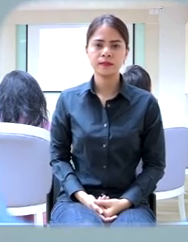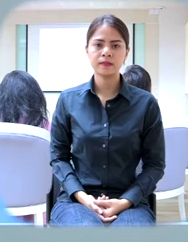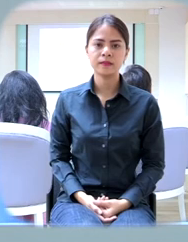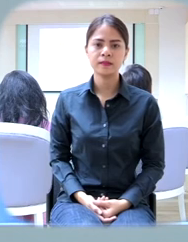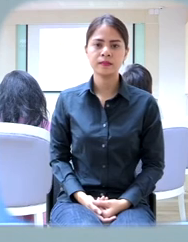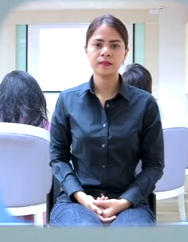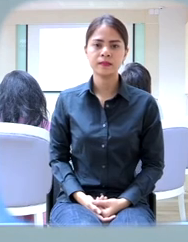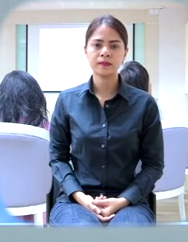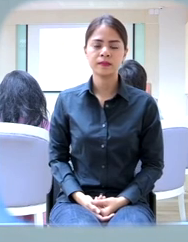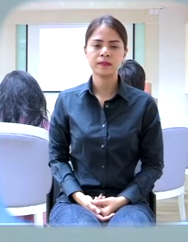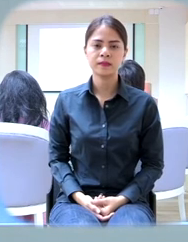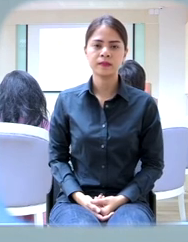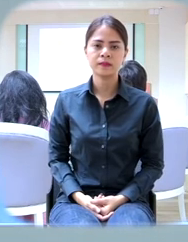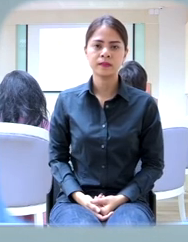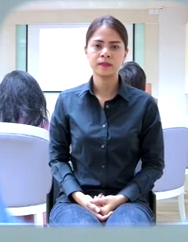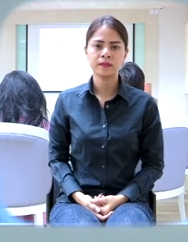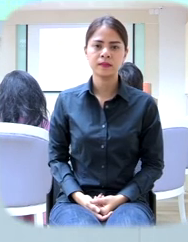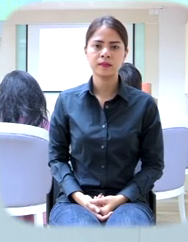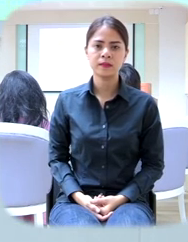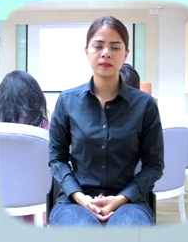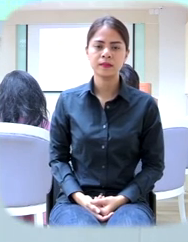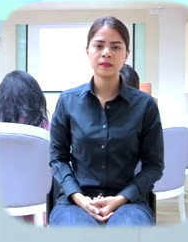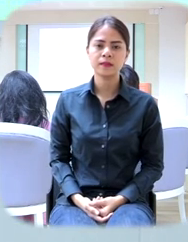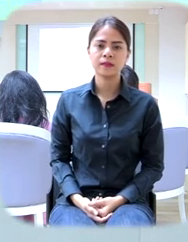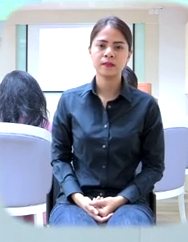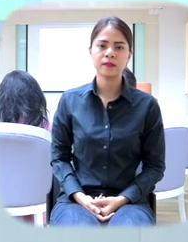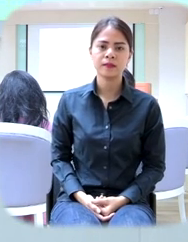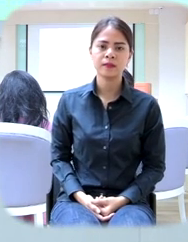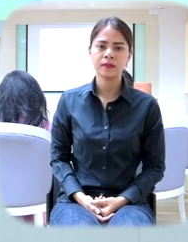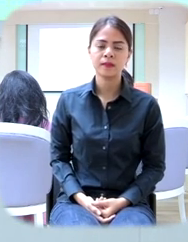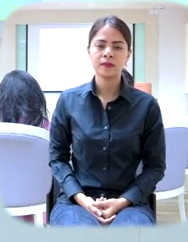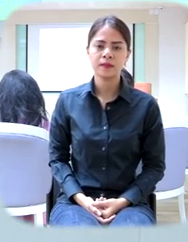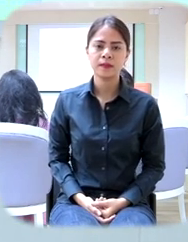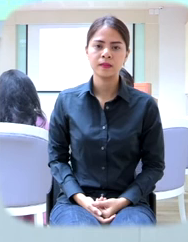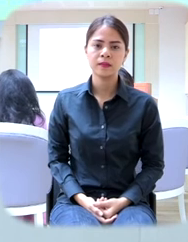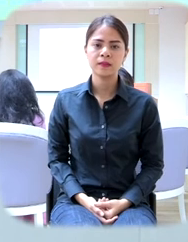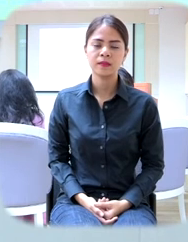a study of the Chakrawan Dipani and Siri Mangala's specifically his